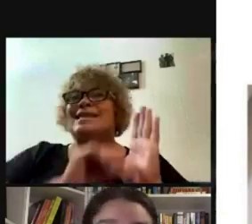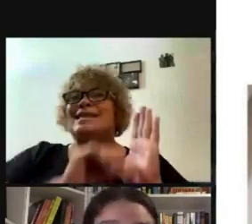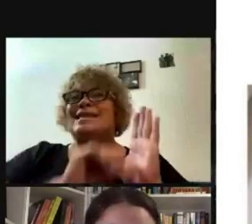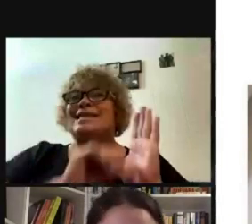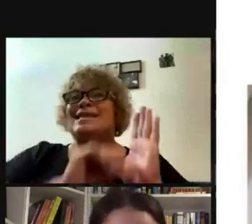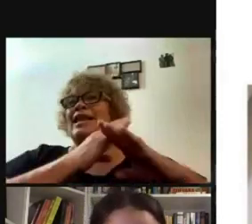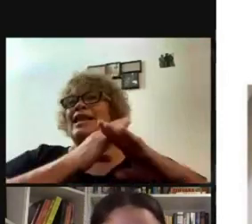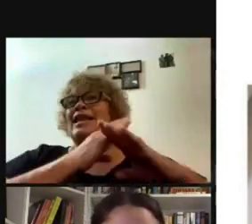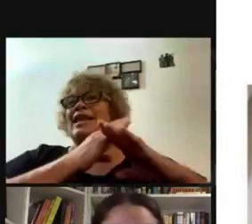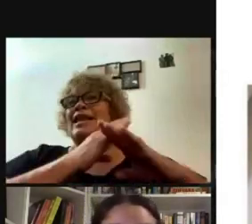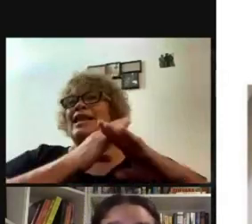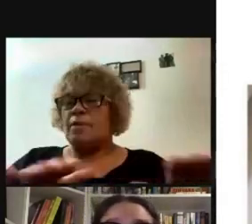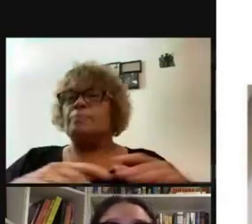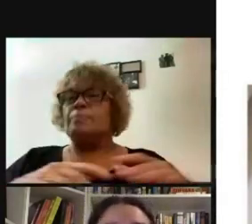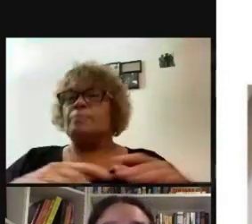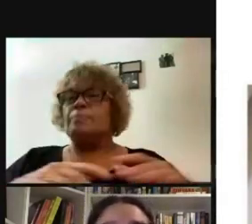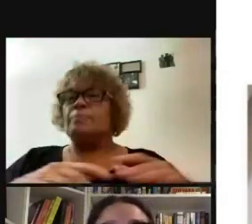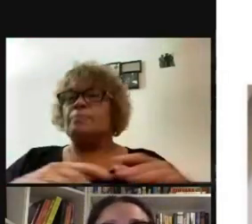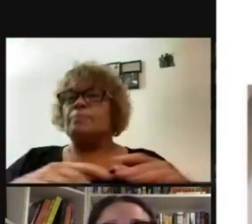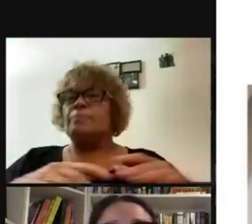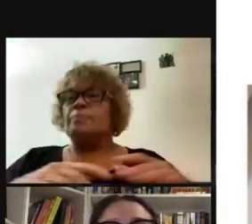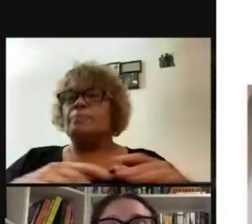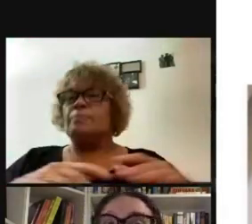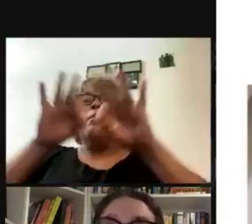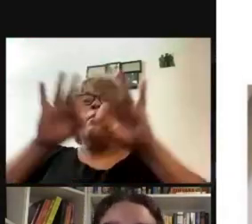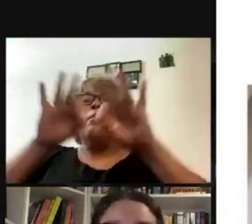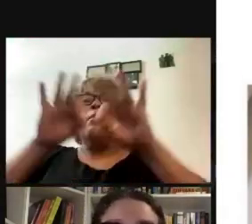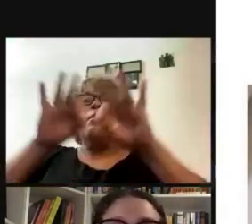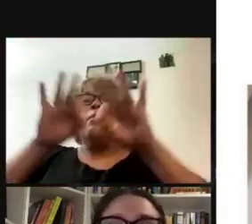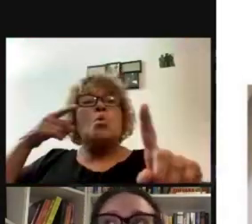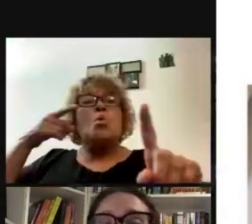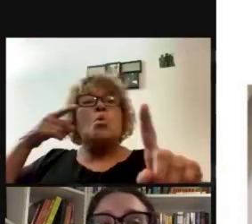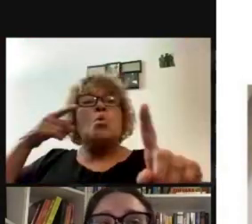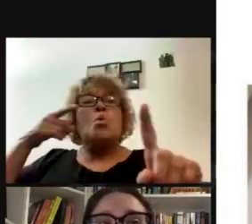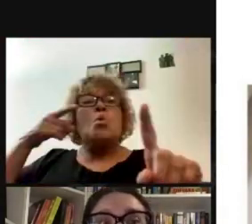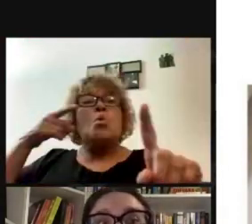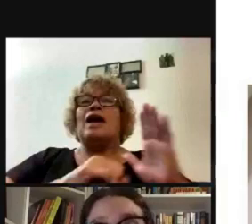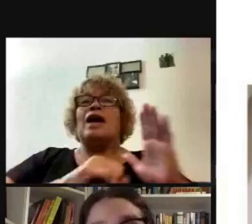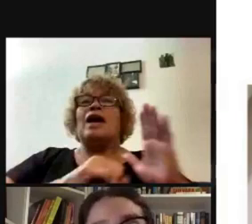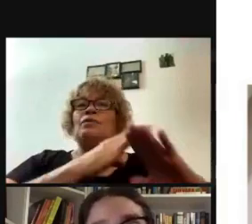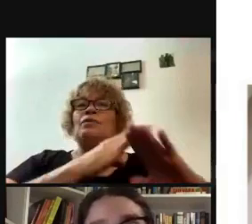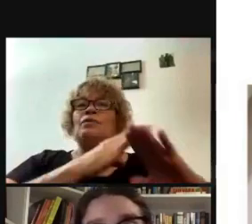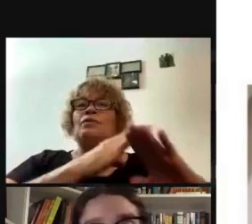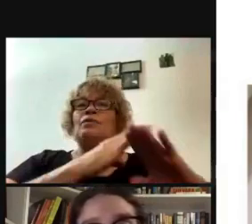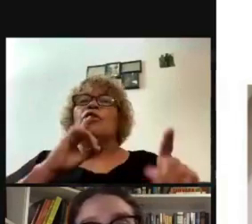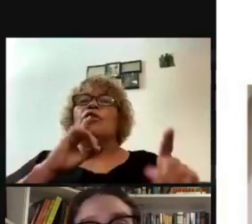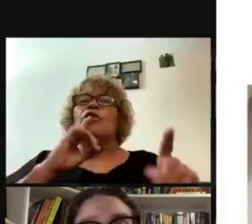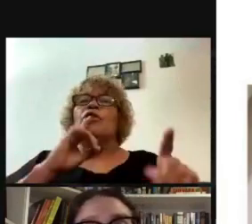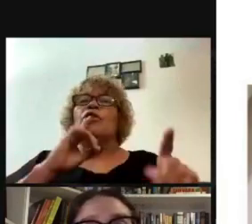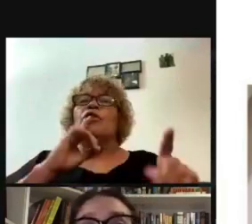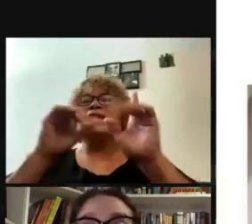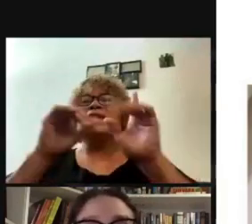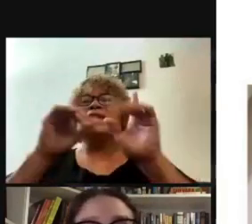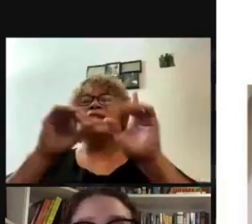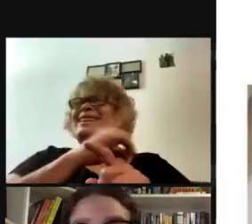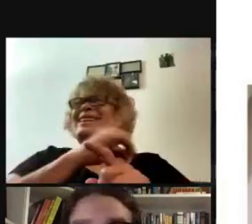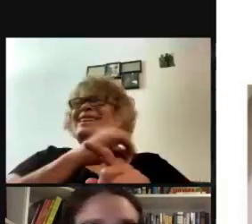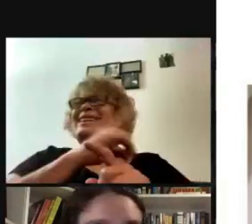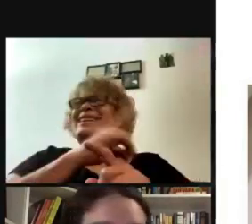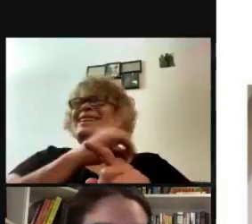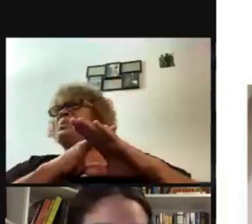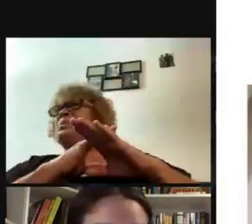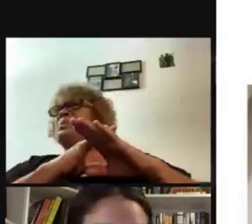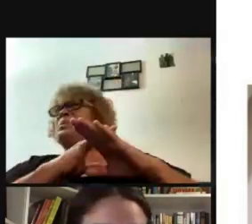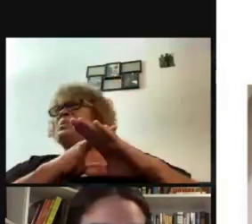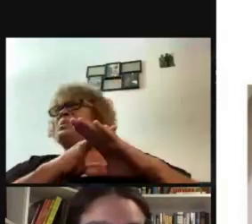So importantly, people who were targeted for sterilization contested, and they often resisted the efforts of